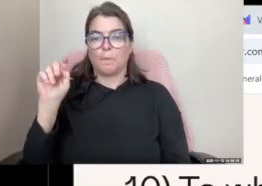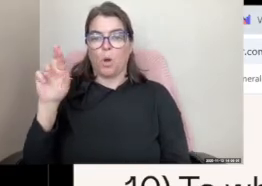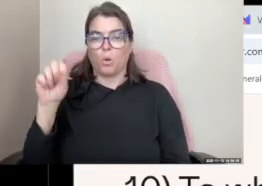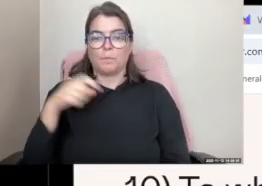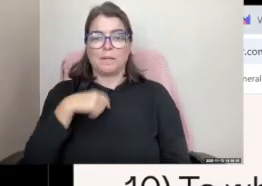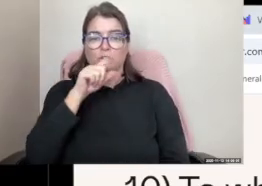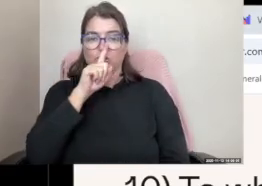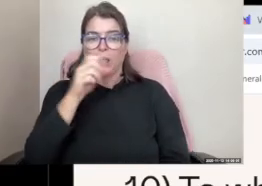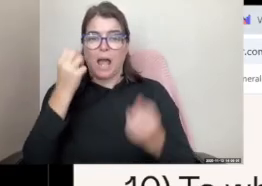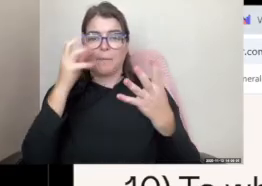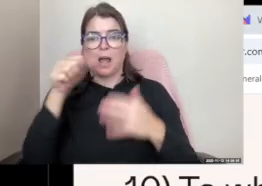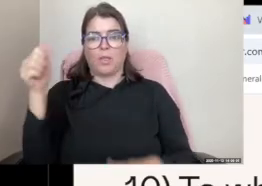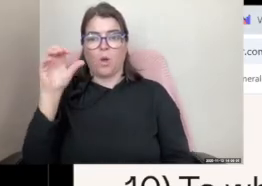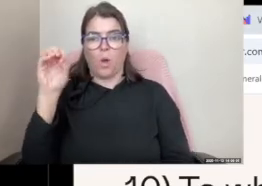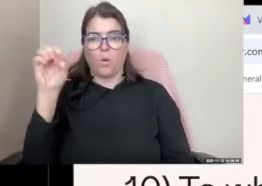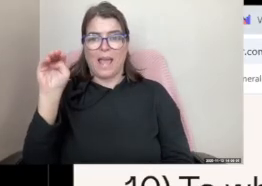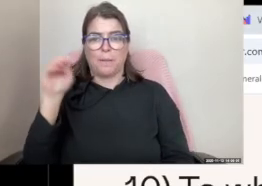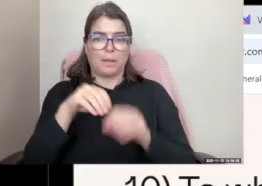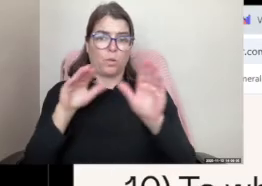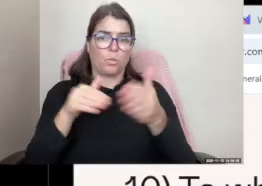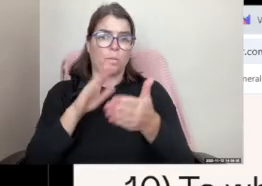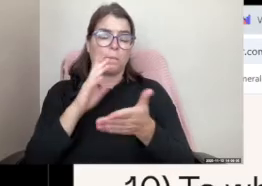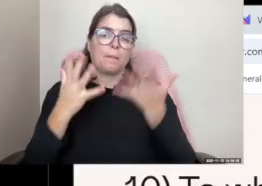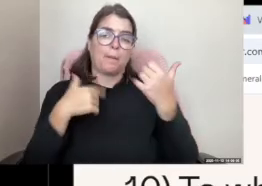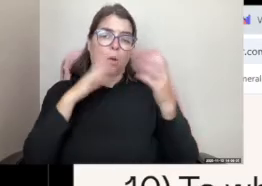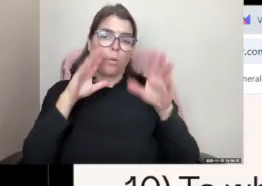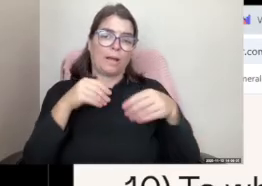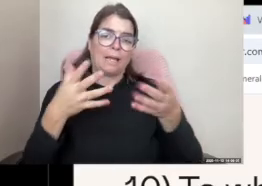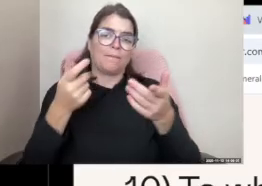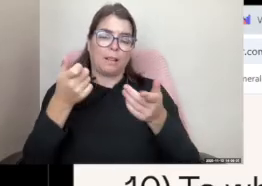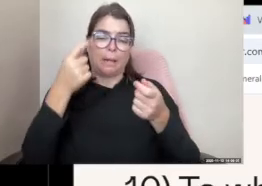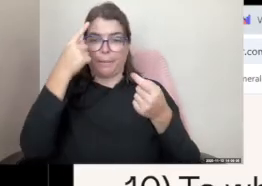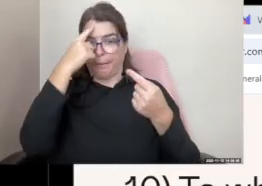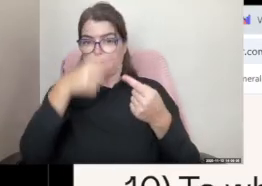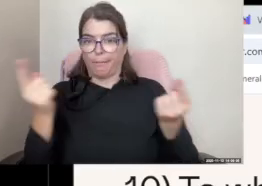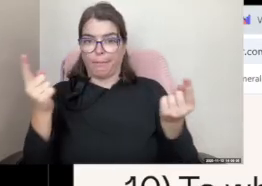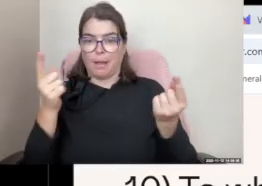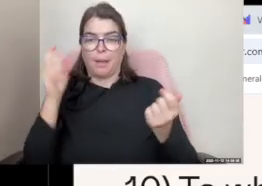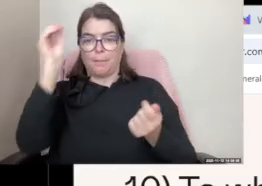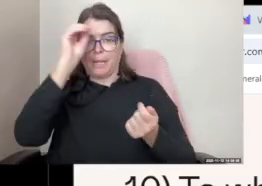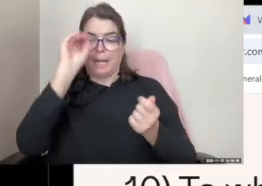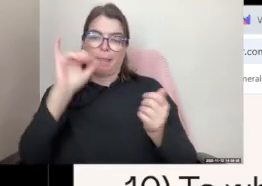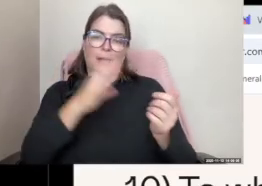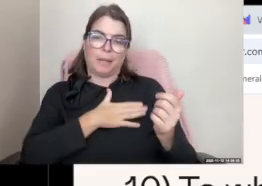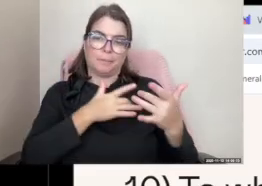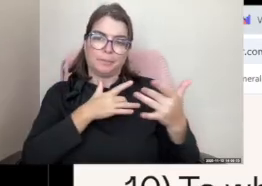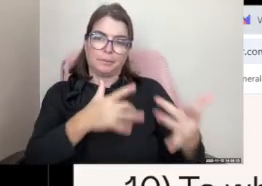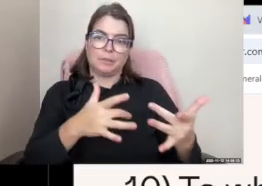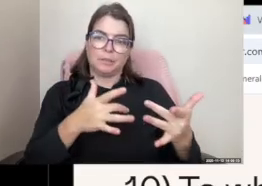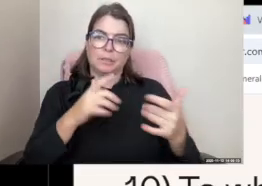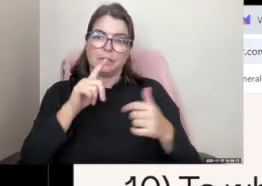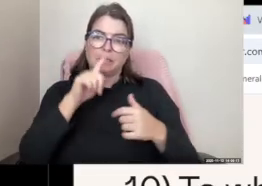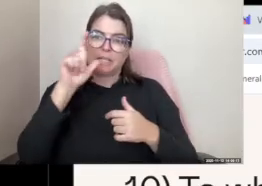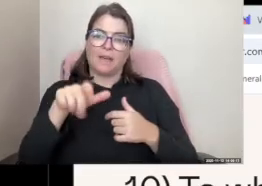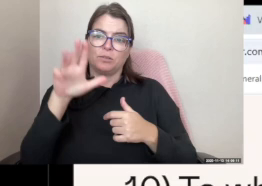Hi, folks. My name is Chris Brown, and I'm the head of government affairs for Harbinger Motors. I'm not sure how many other OEMs are